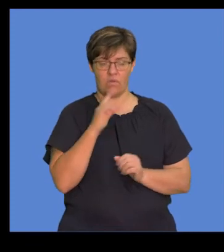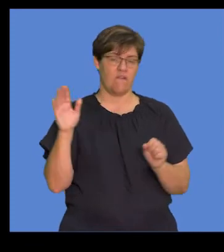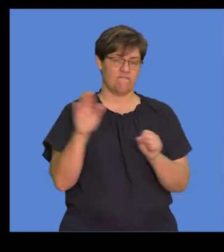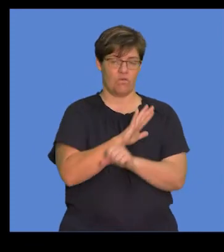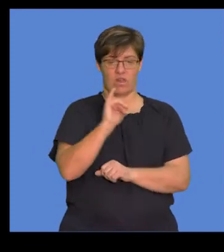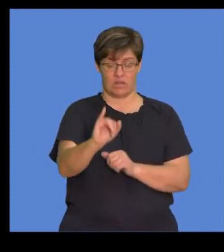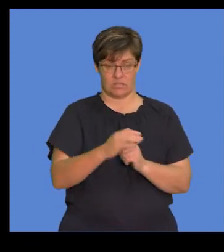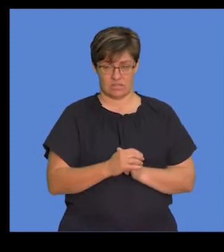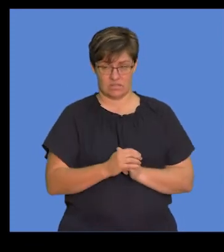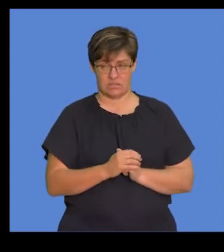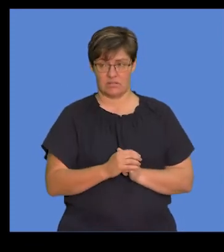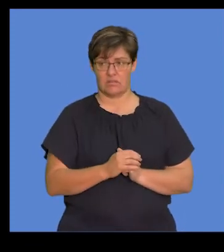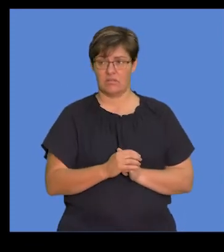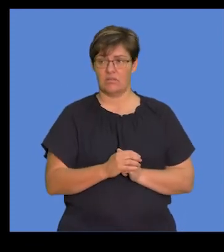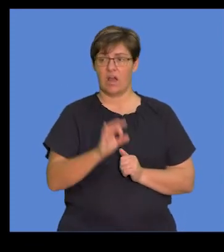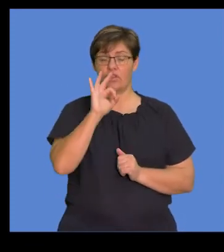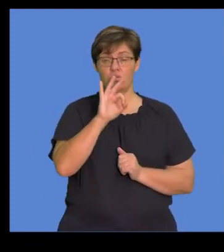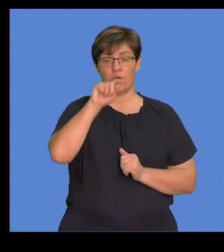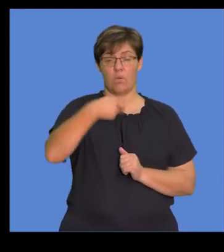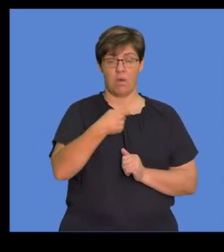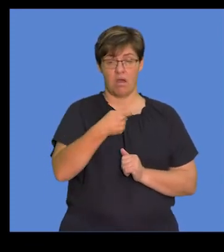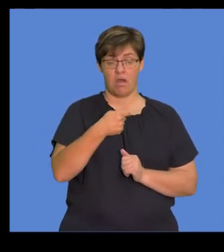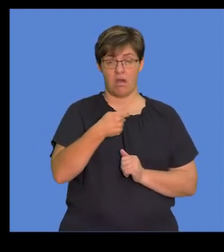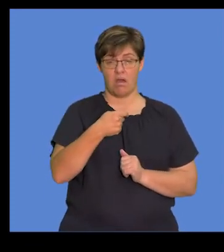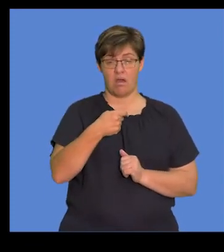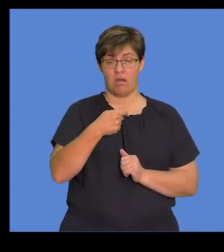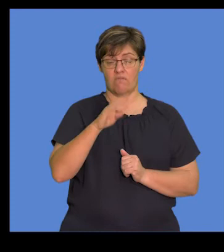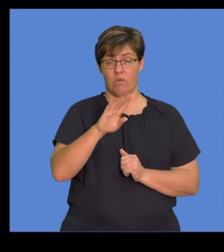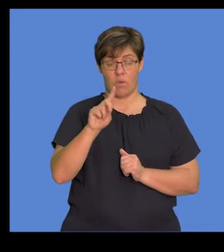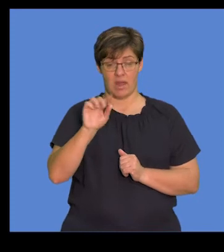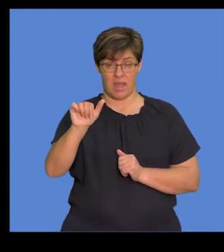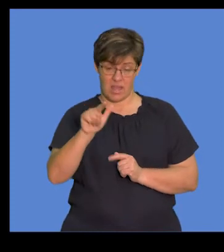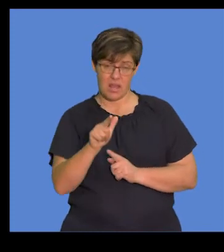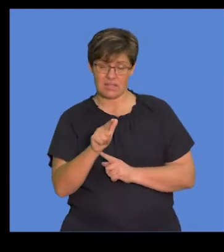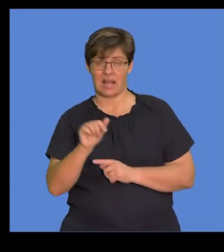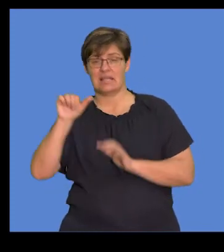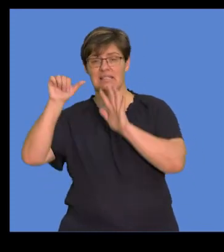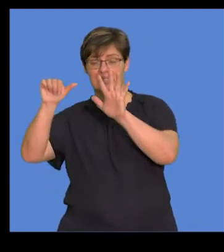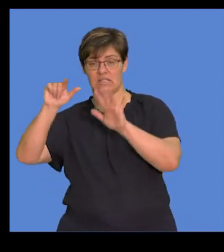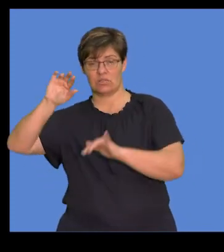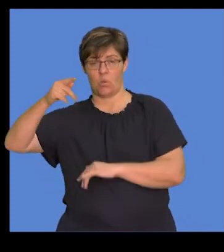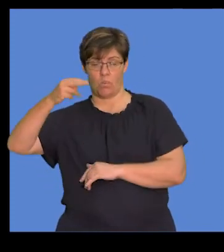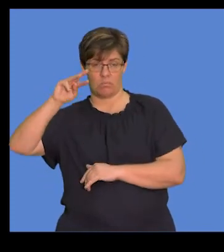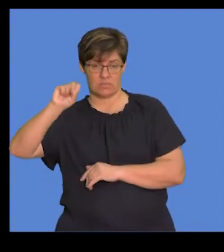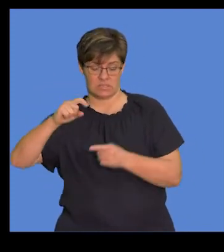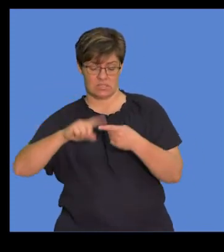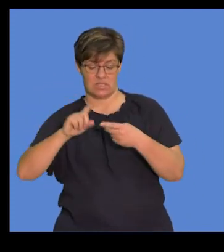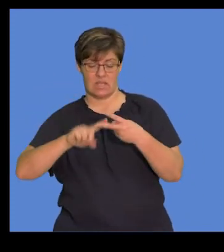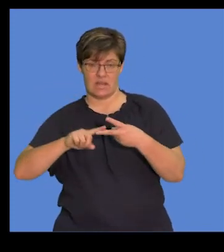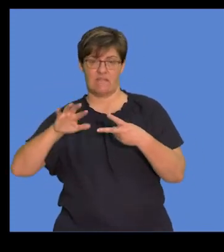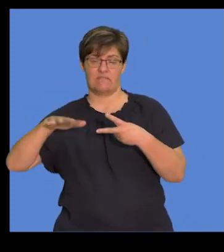This is the total current. Okay, so this 3,41 amperes is split between 6 ohms